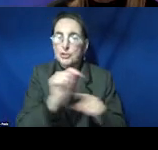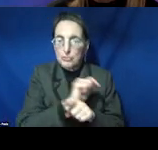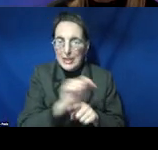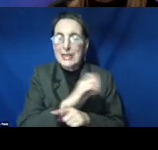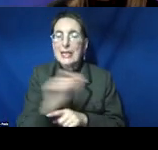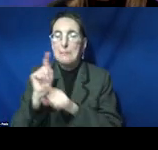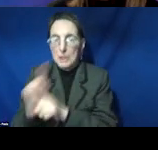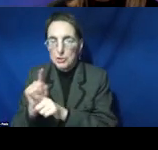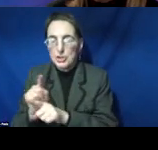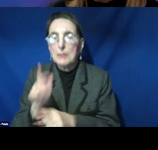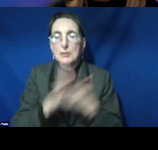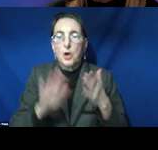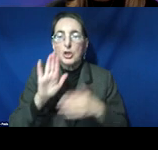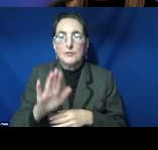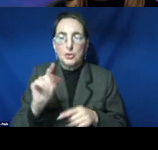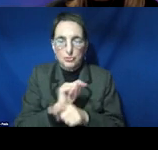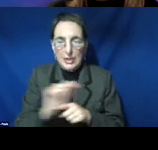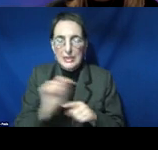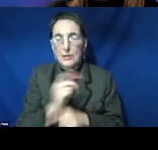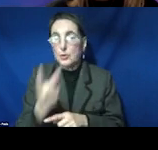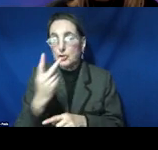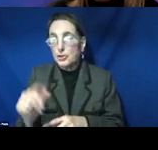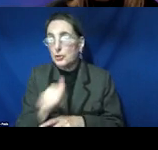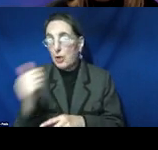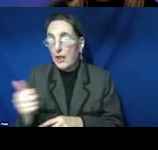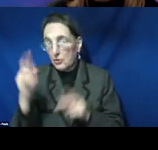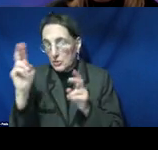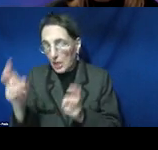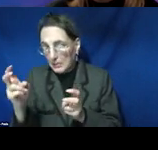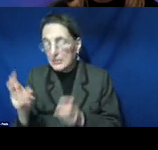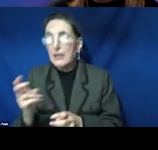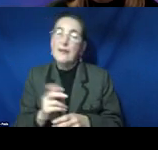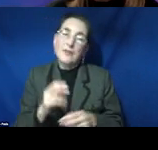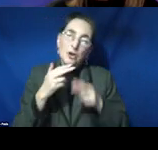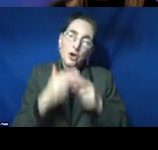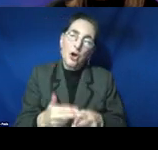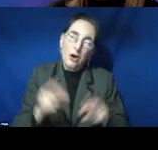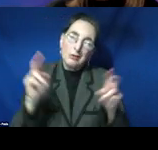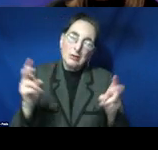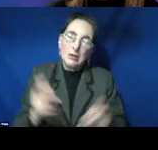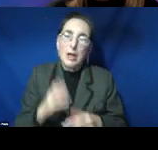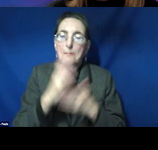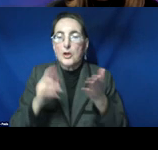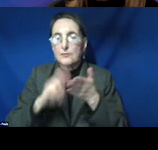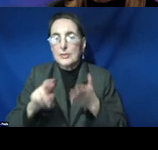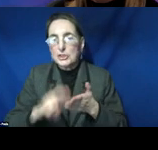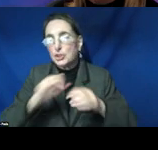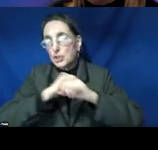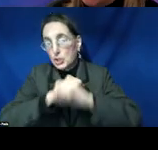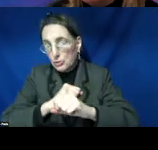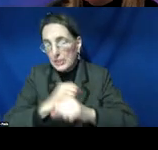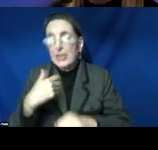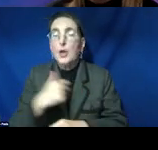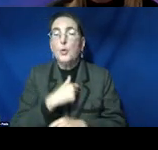of your training. There were two other topics that are considered part of research security, and we will be